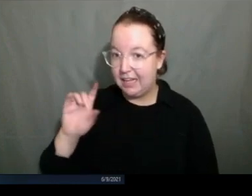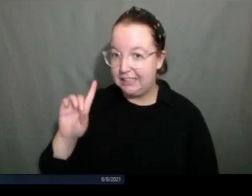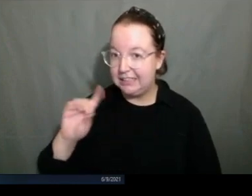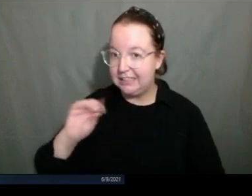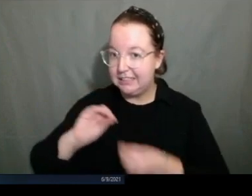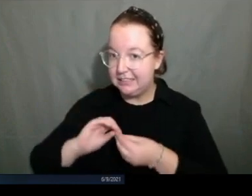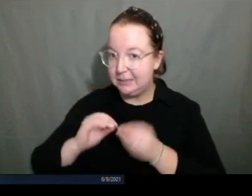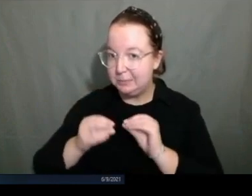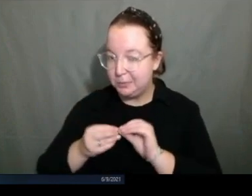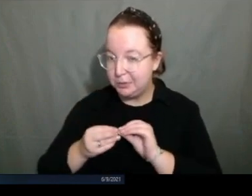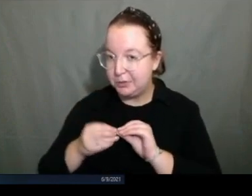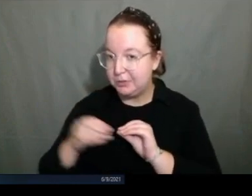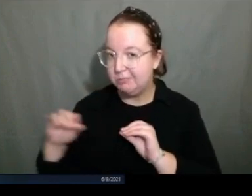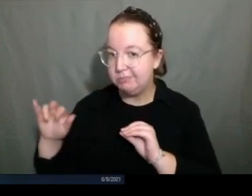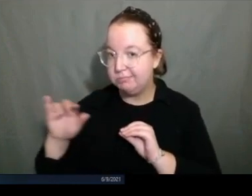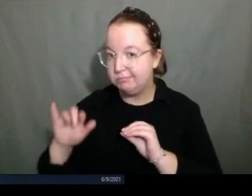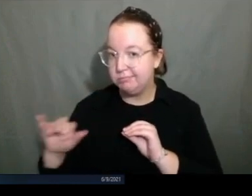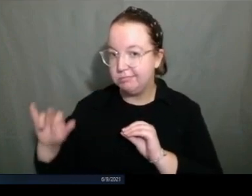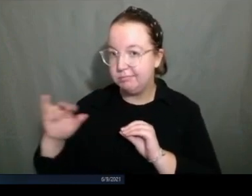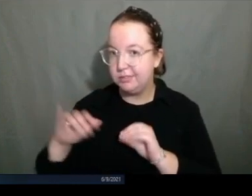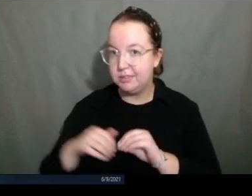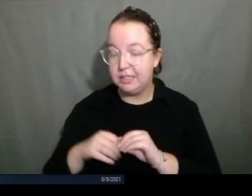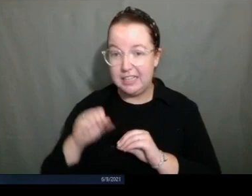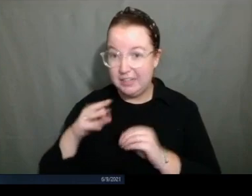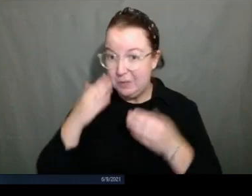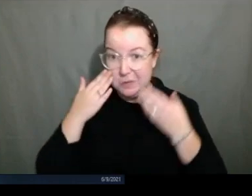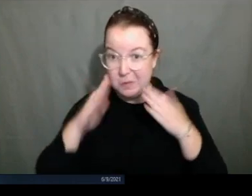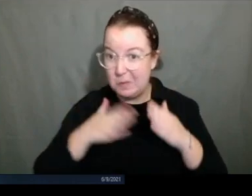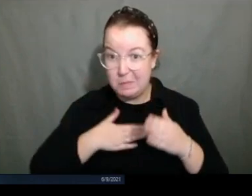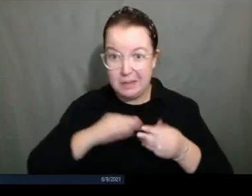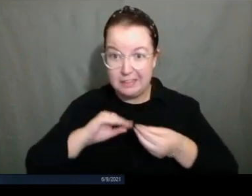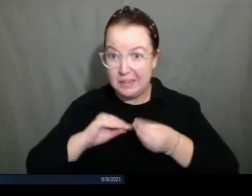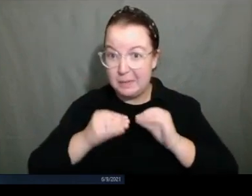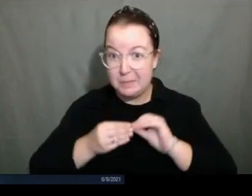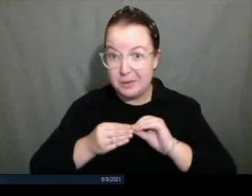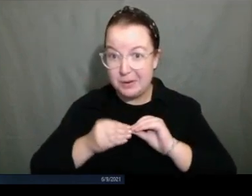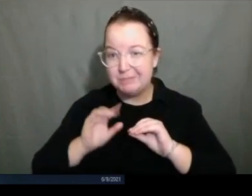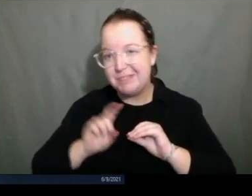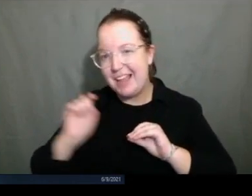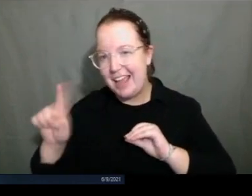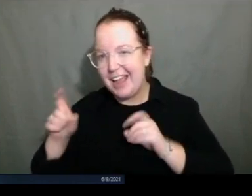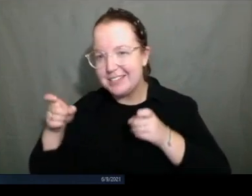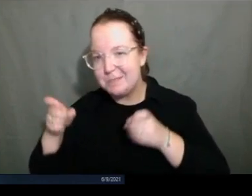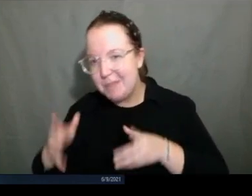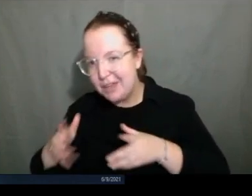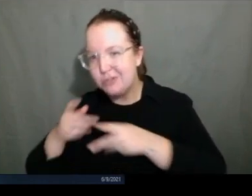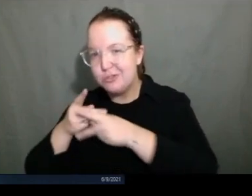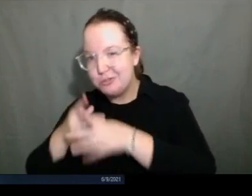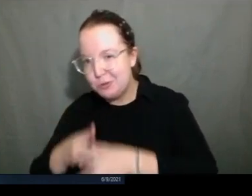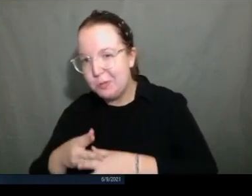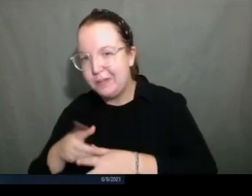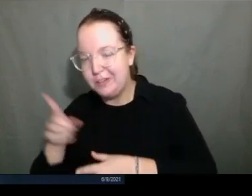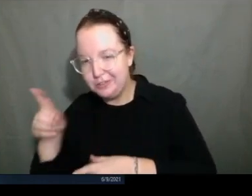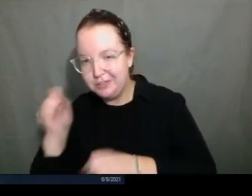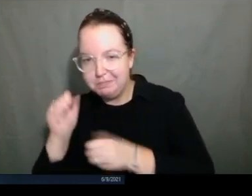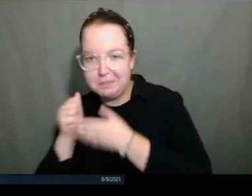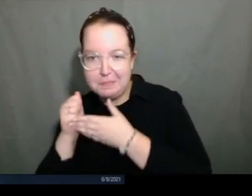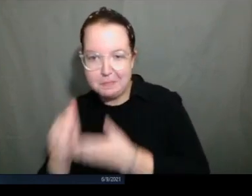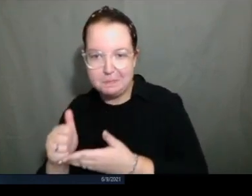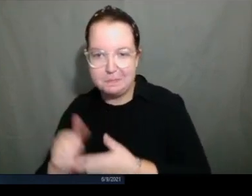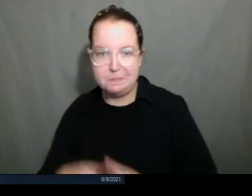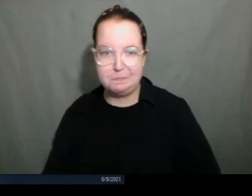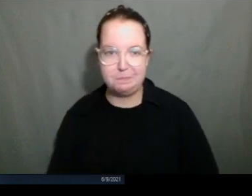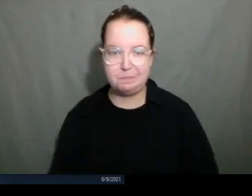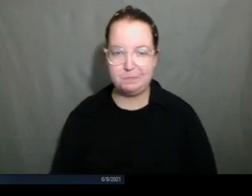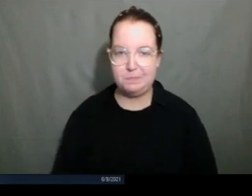you, if you also are not aware what your employee ID number is, you can ask your manager about that as well. Log right